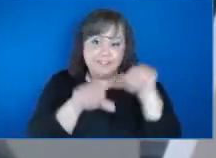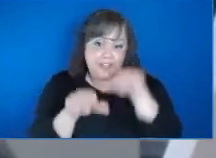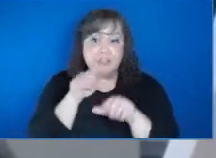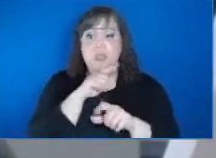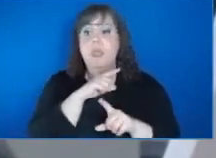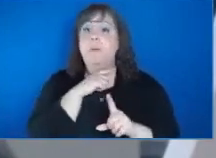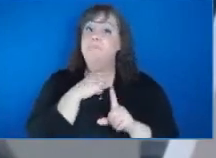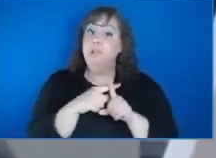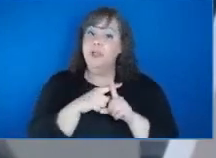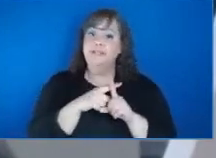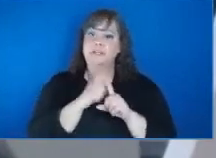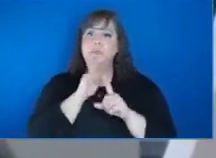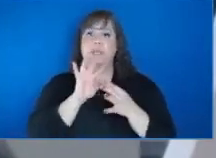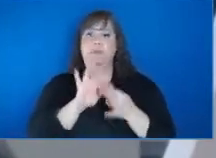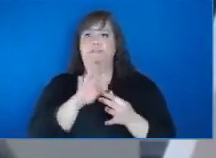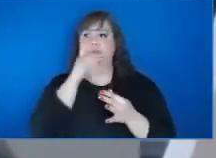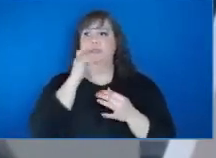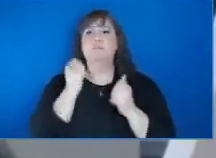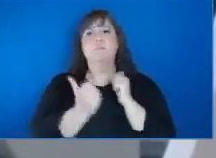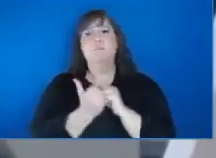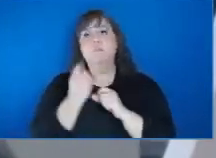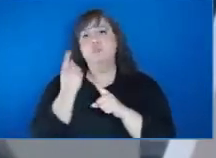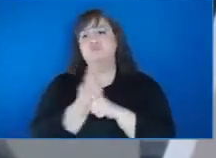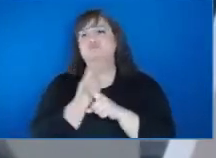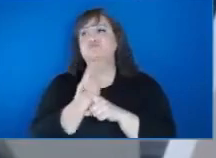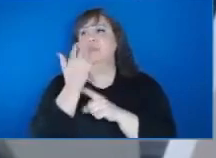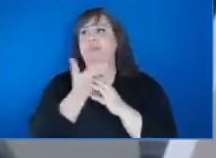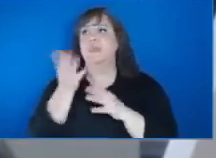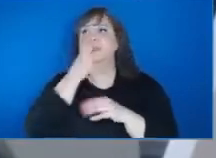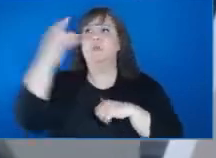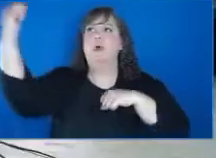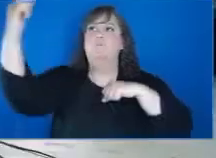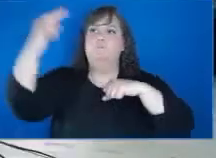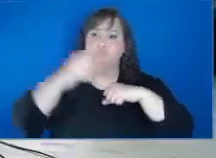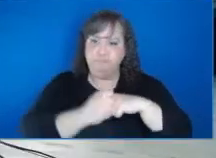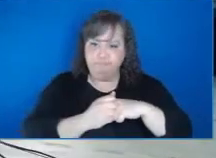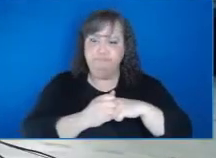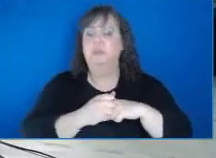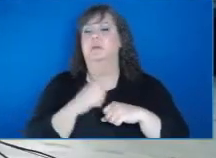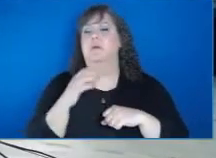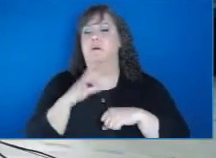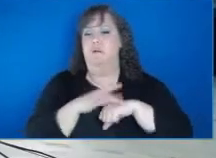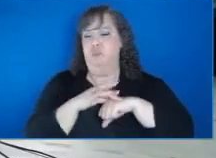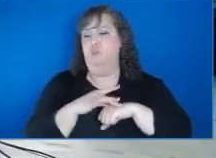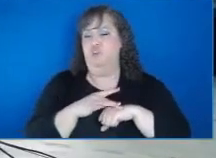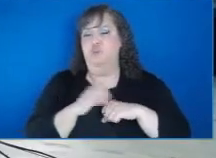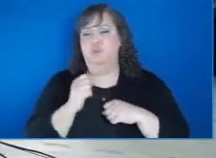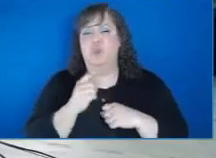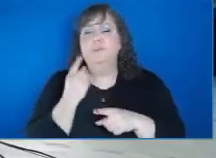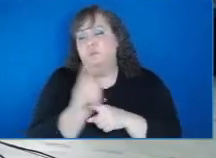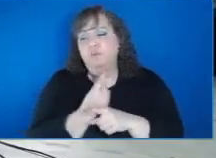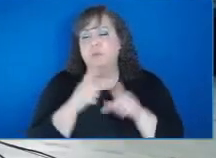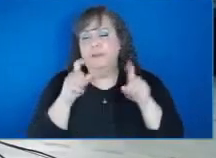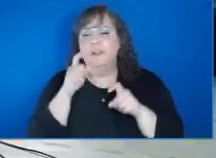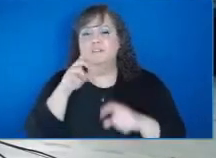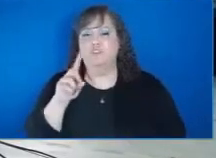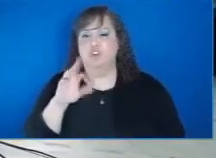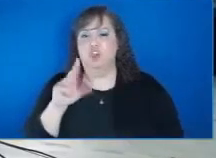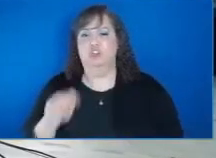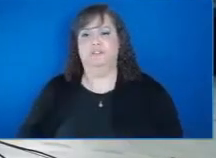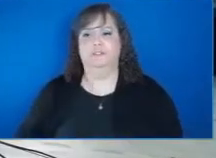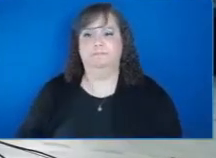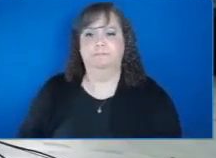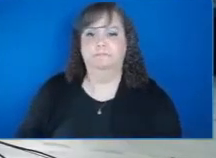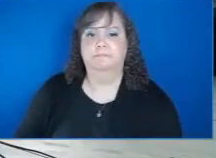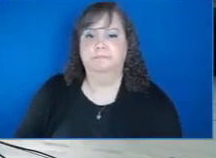hit the Earth. So that makes this a great test and a very appropriate test for this, for DART. Okay, so Jay has a